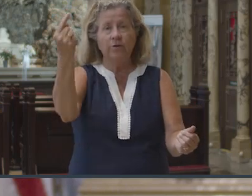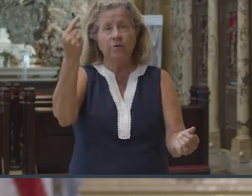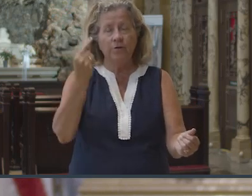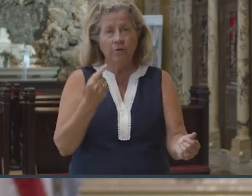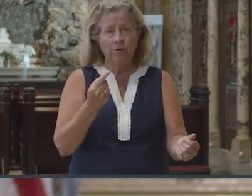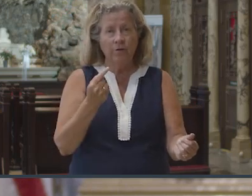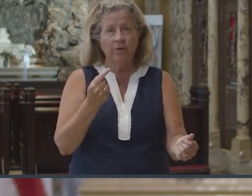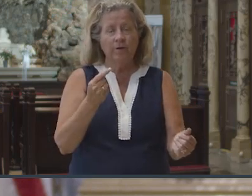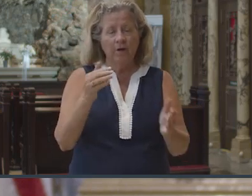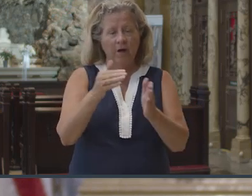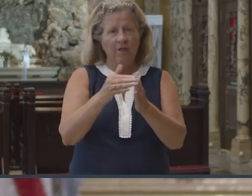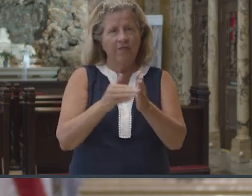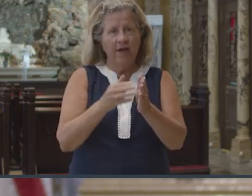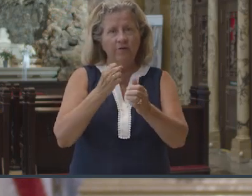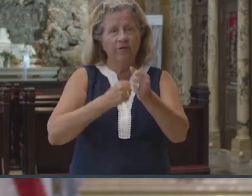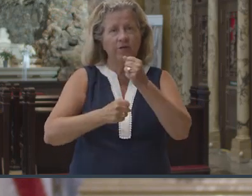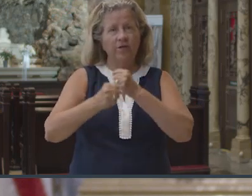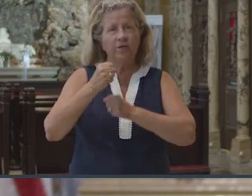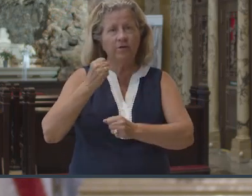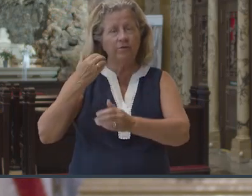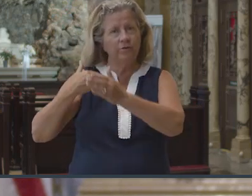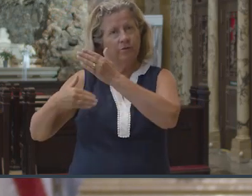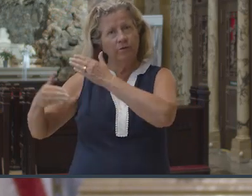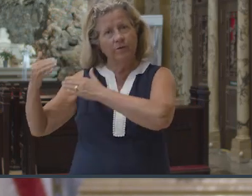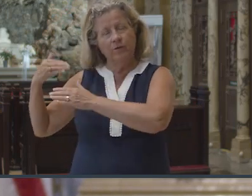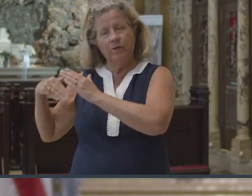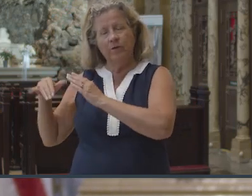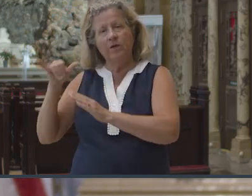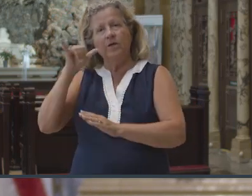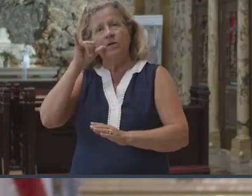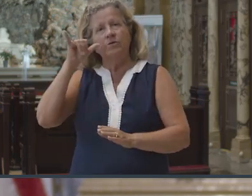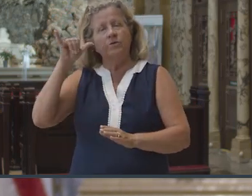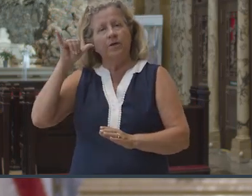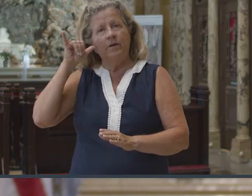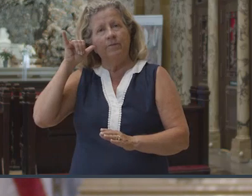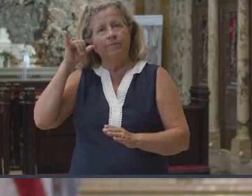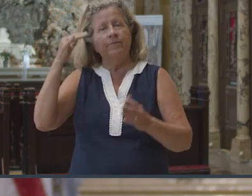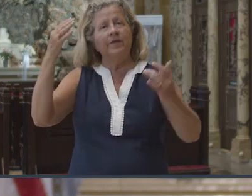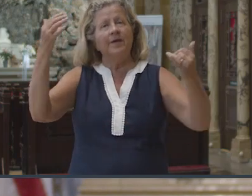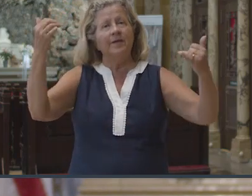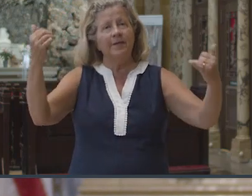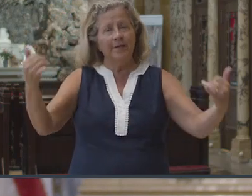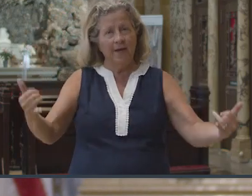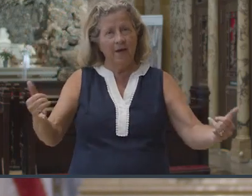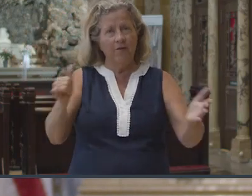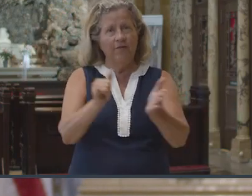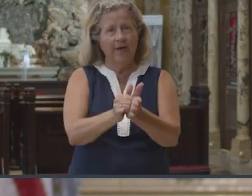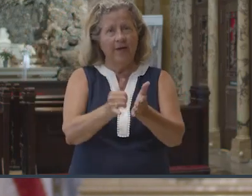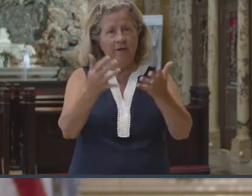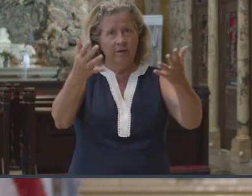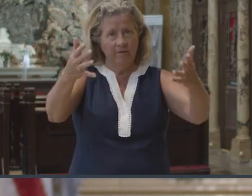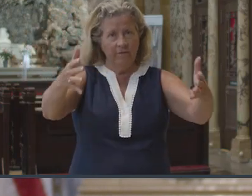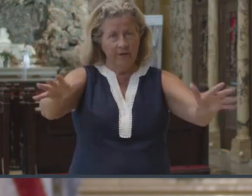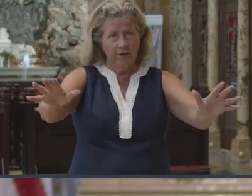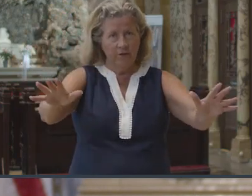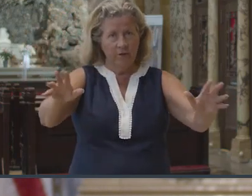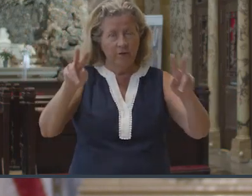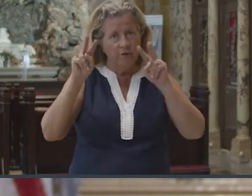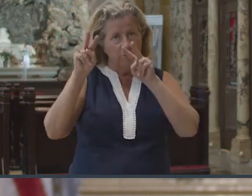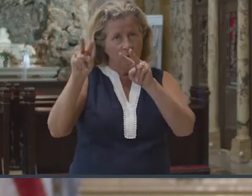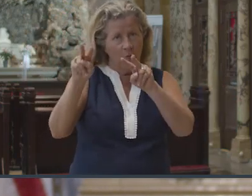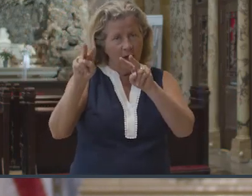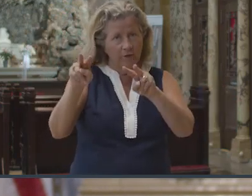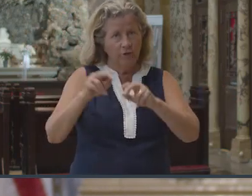for 1,000 years in your sight are as yesterday, now that it is past, or as a watch of the